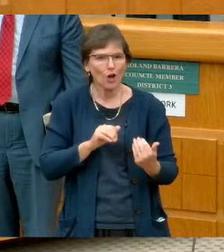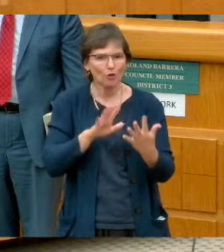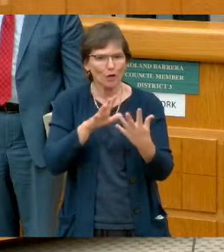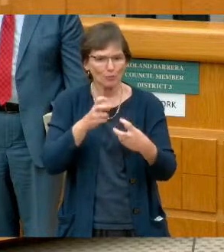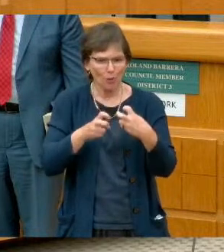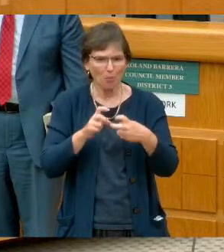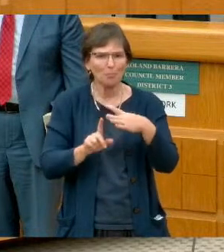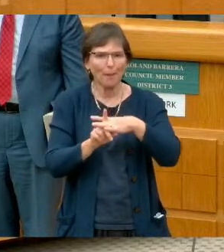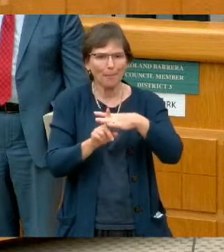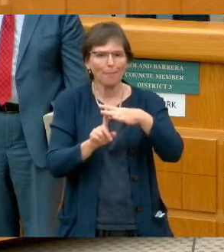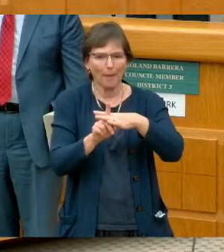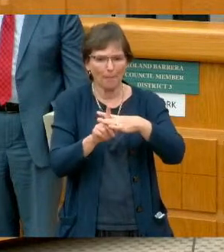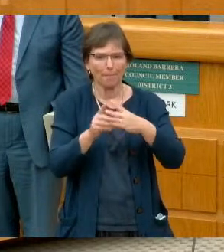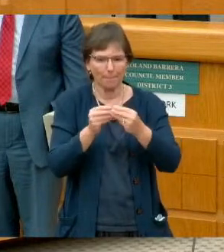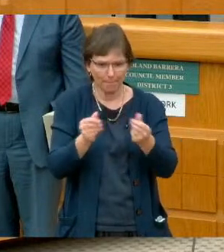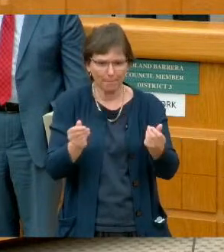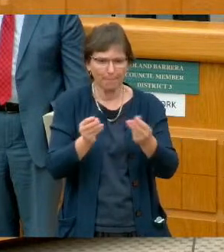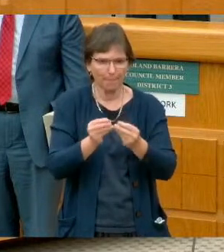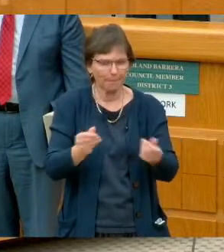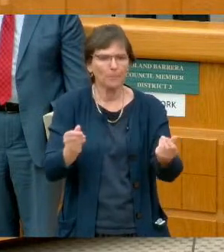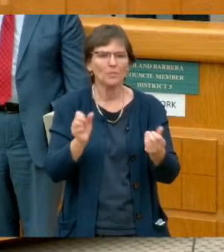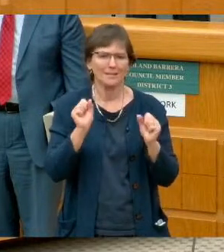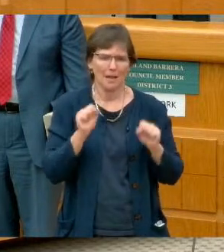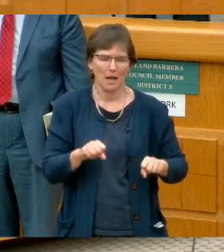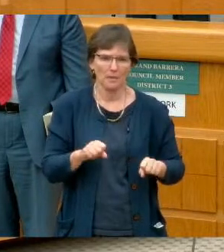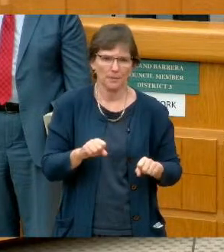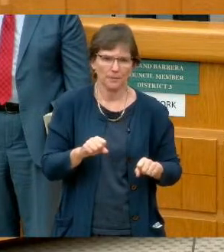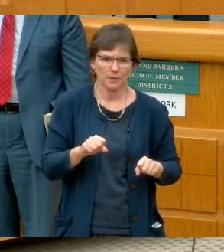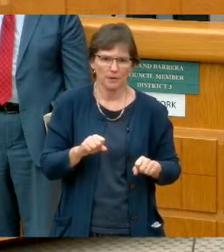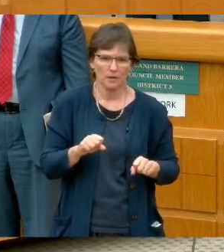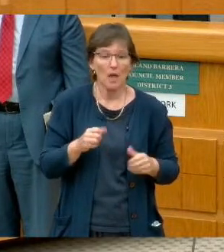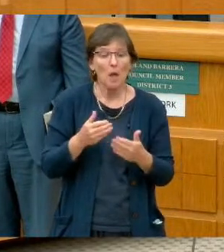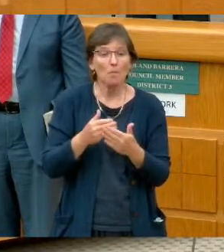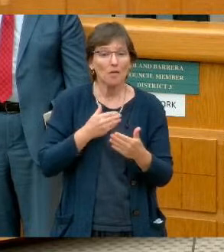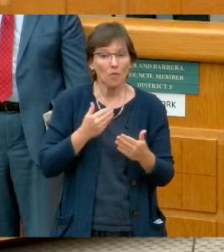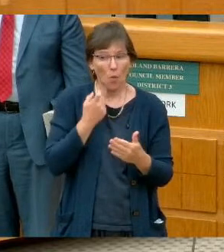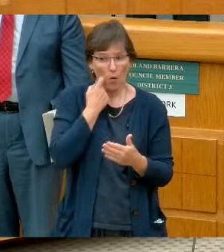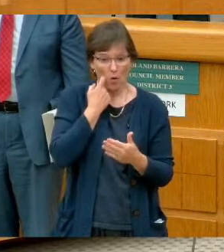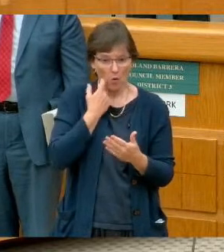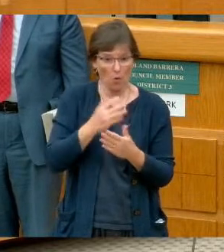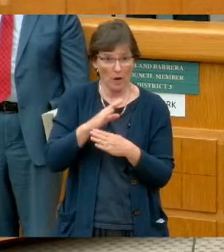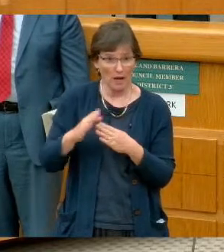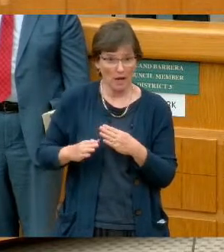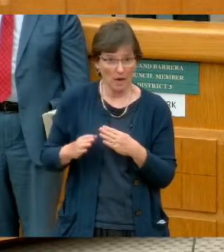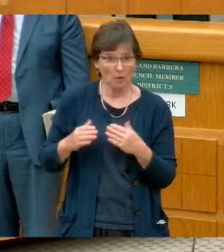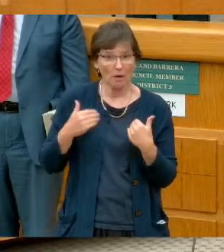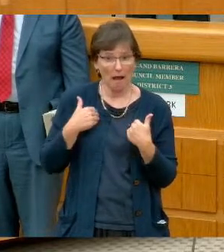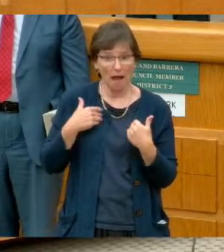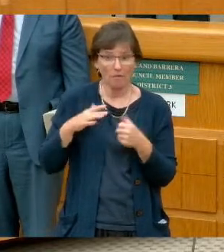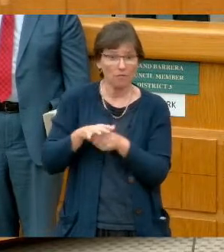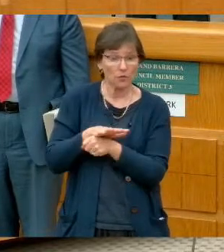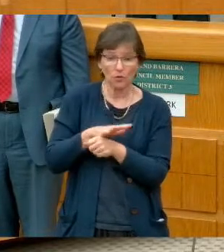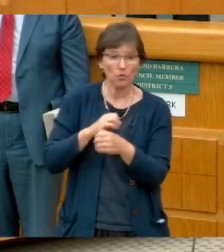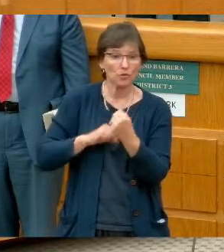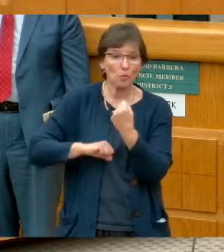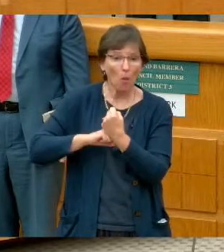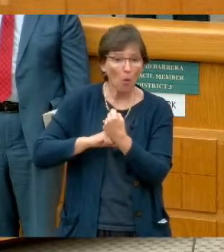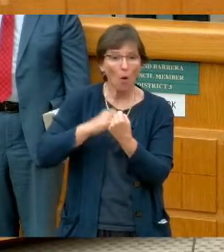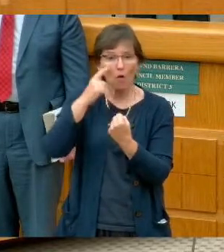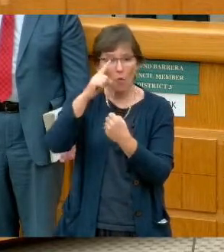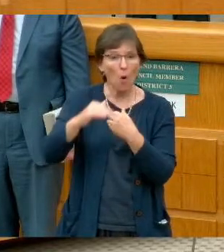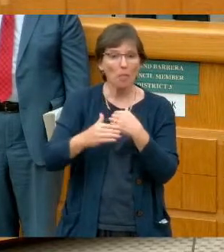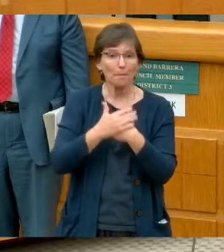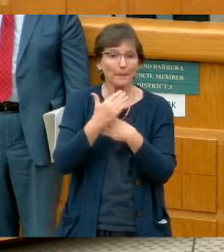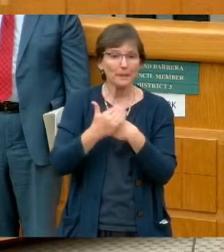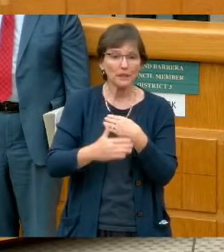and you can address problems that come up. And prior to this weekend, there had